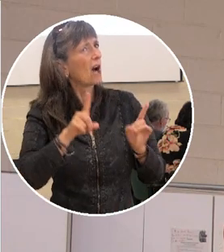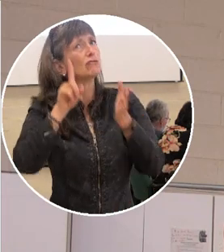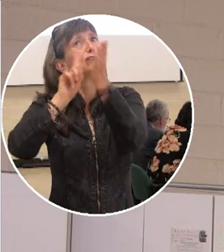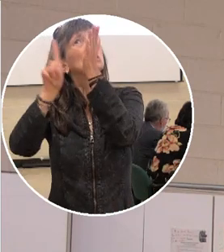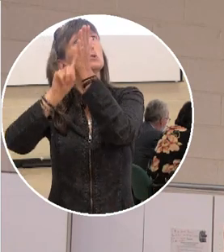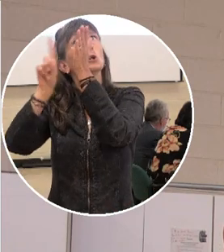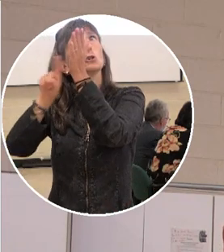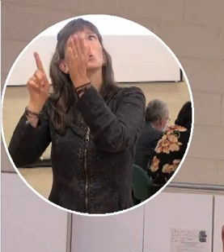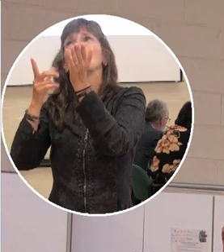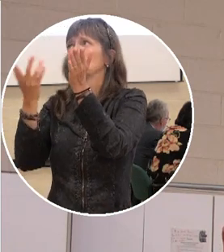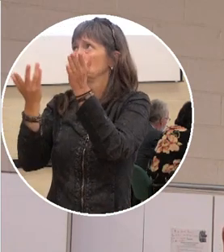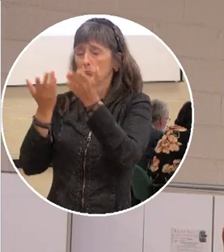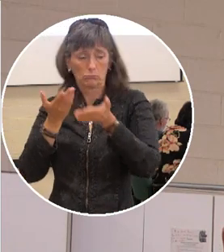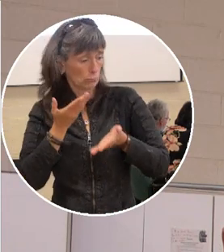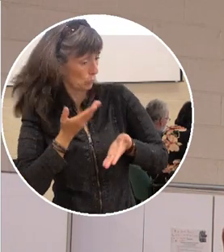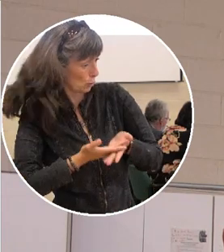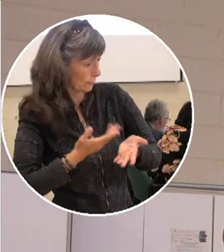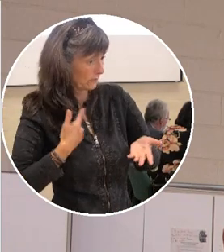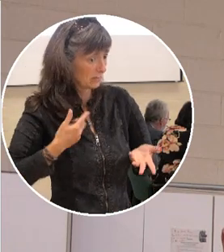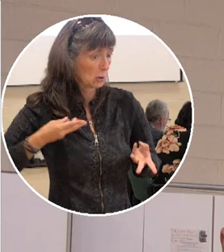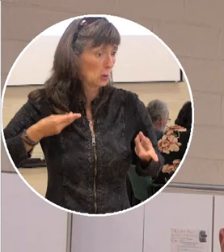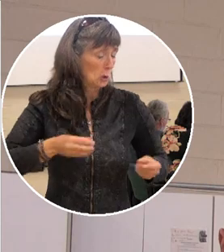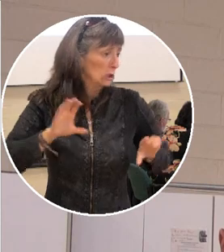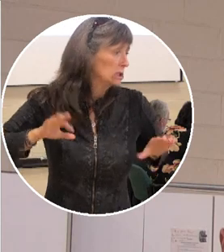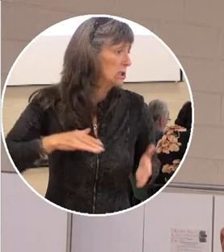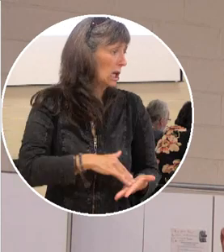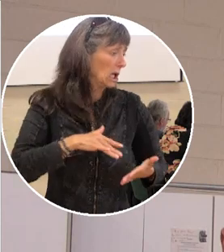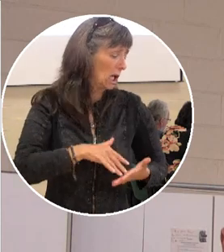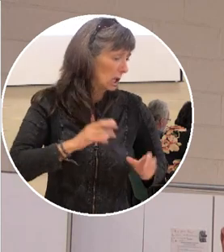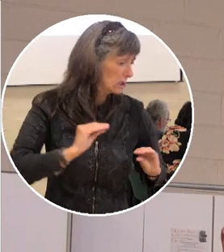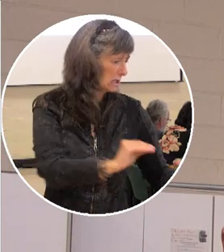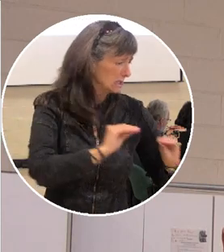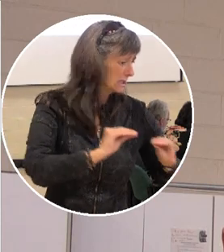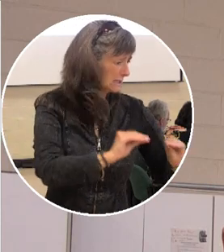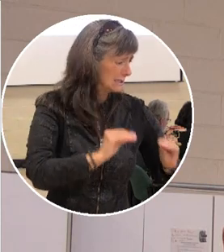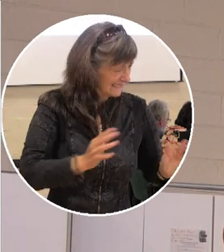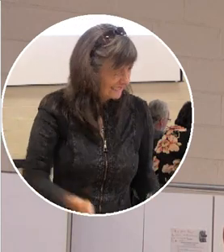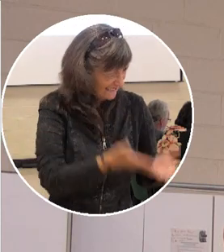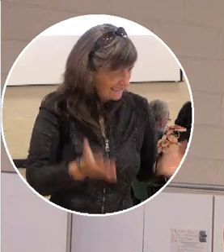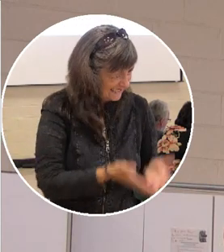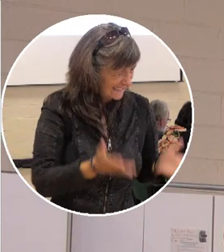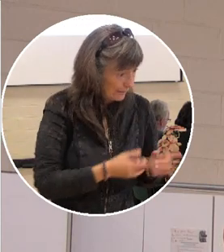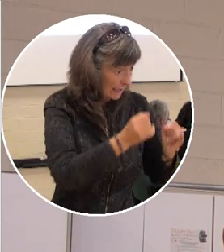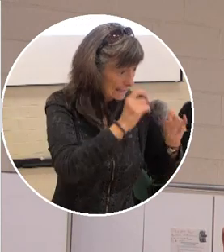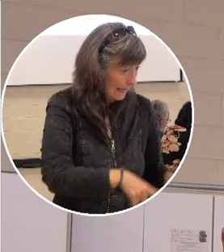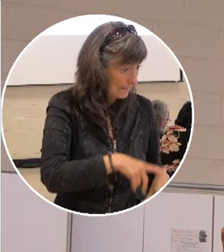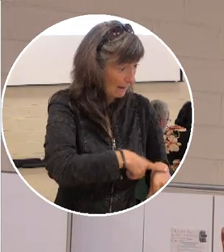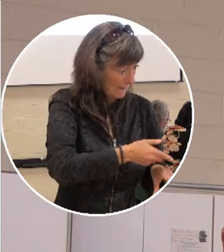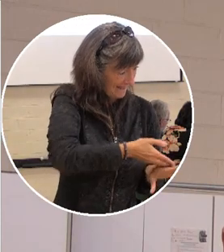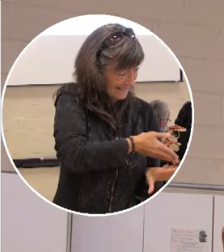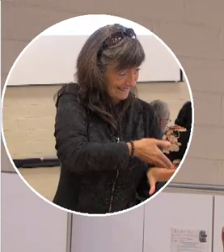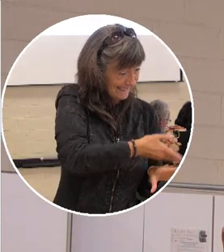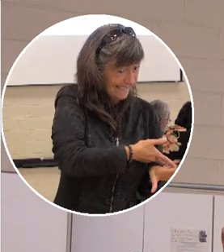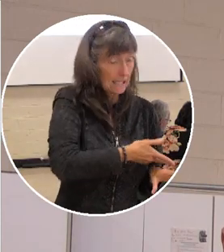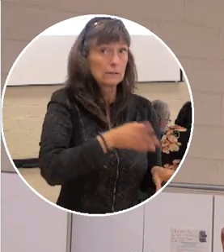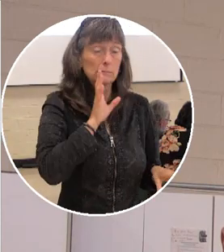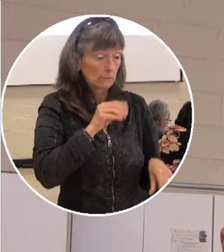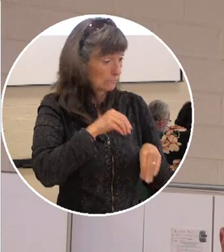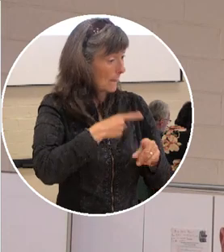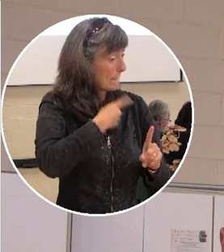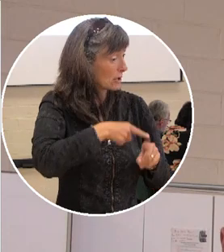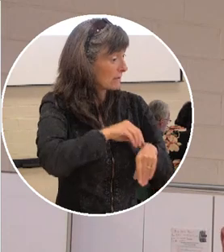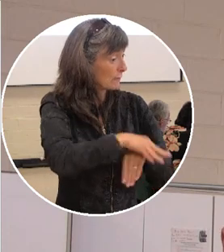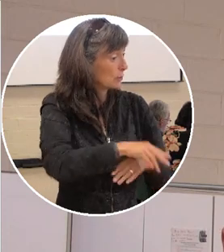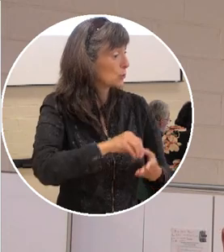to suggest that the time and resources that go into preparation and completion of those exams has any positive impact